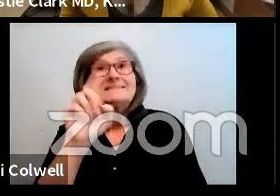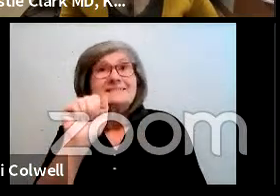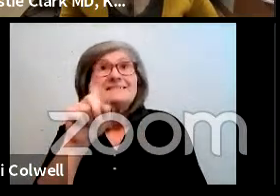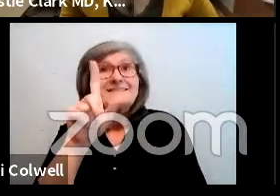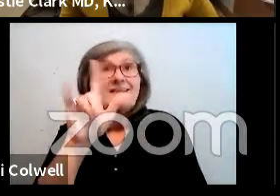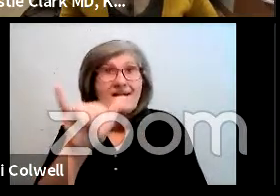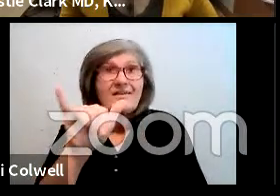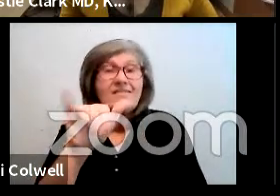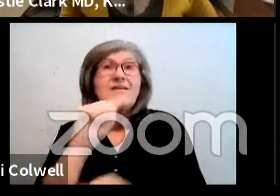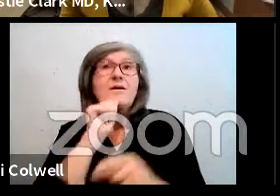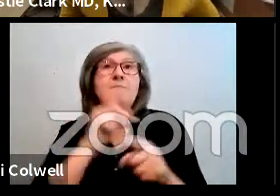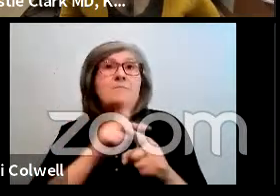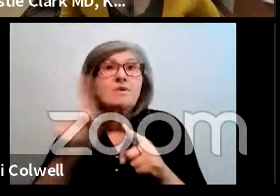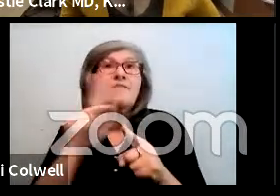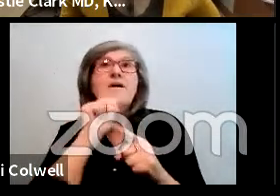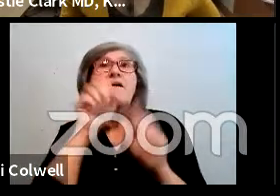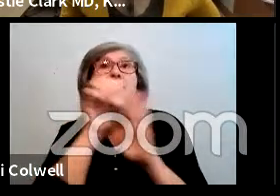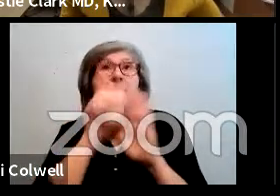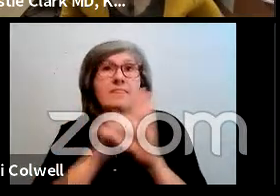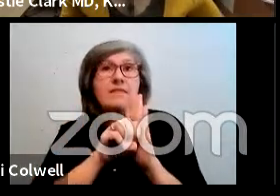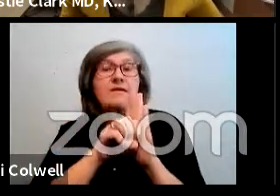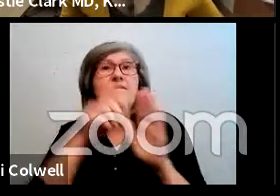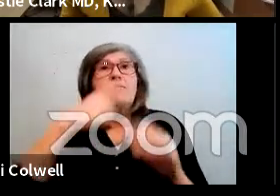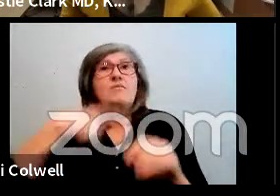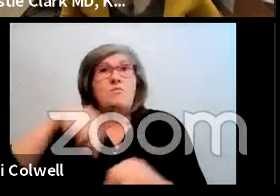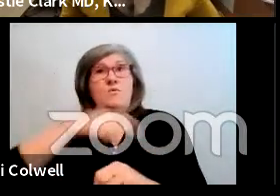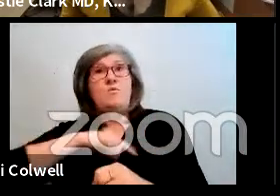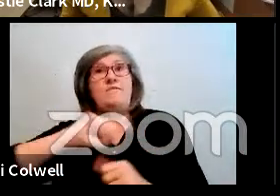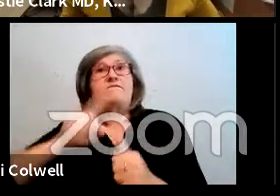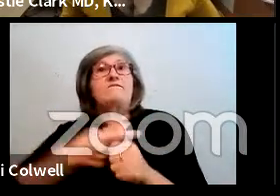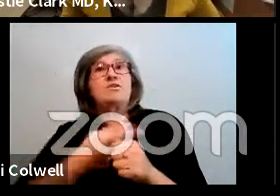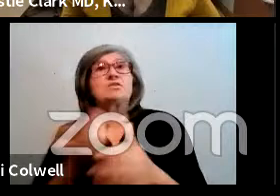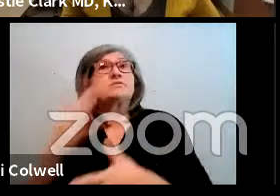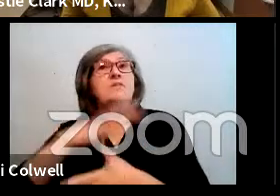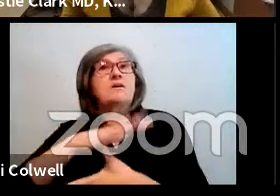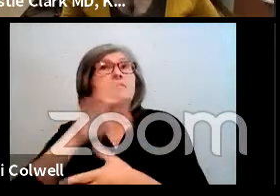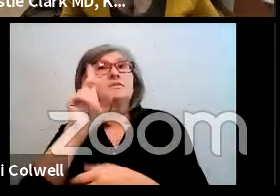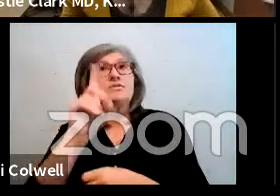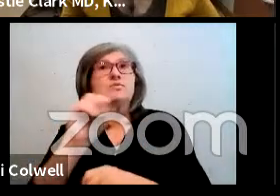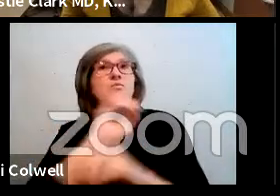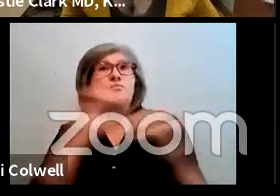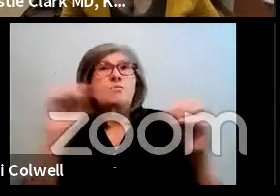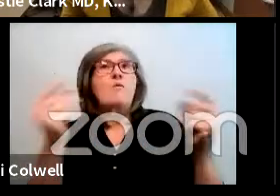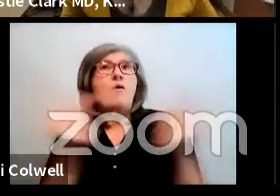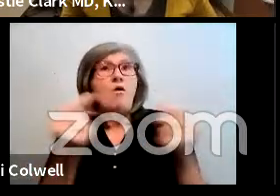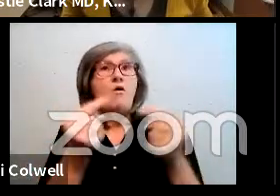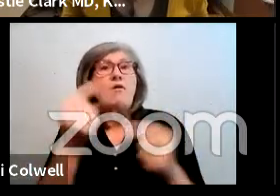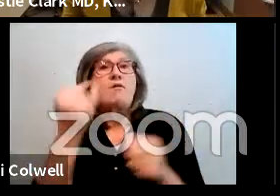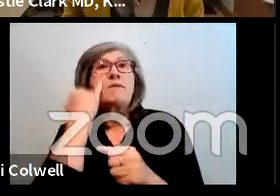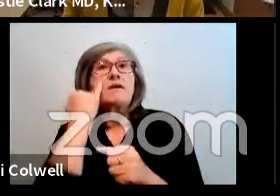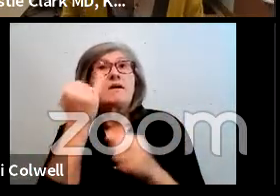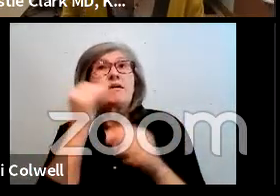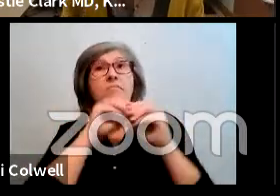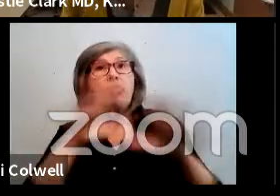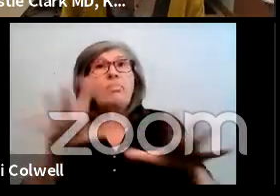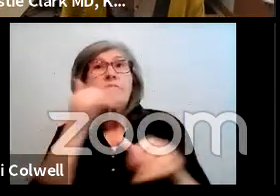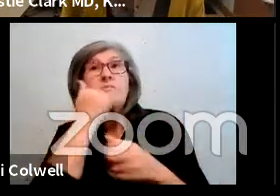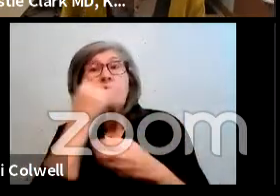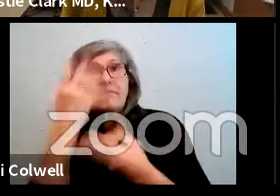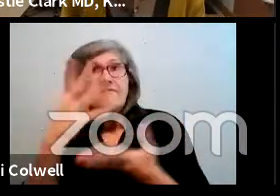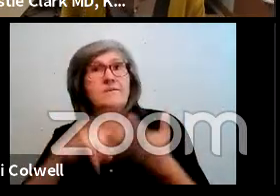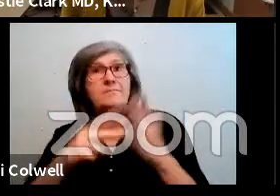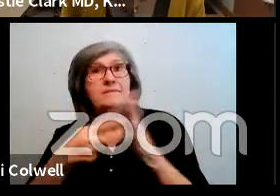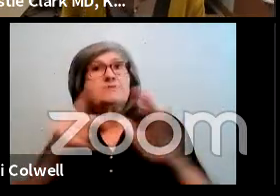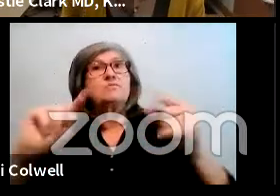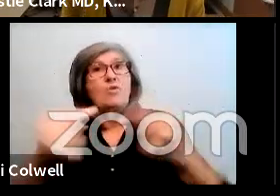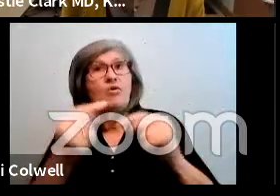unethical. We are first, do no harm. And so if you're spreading misinformation about the COVID pandemic, you are doing harm, and